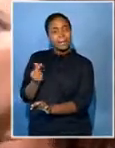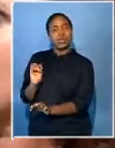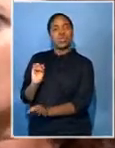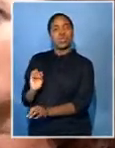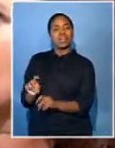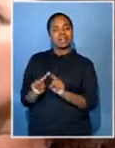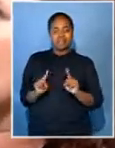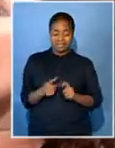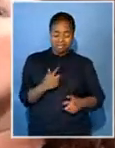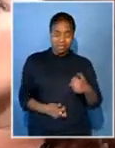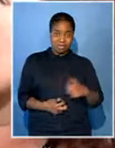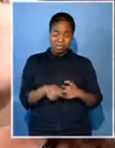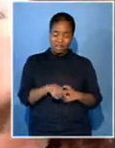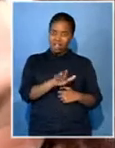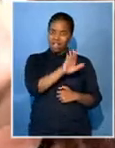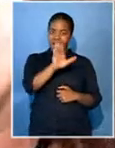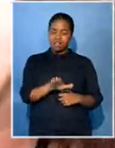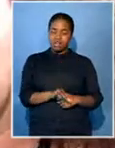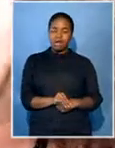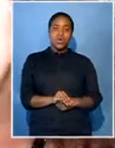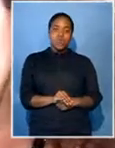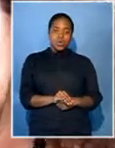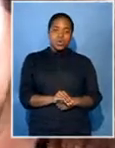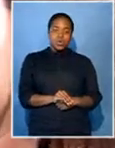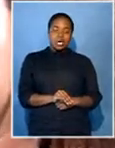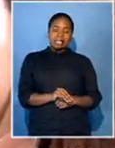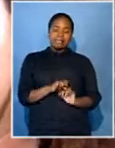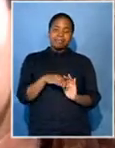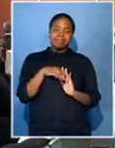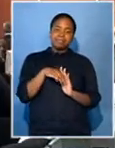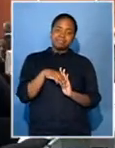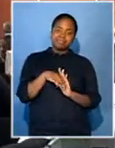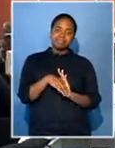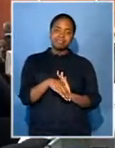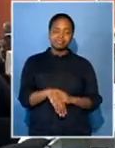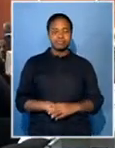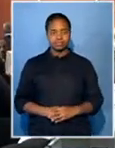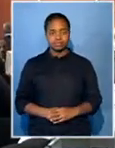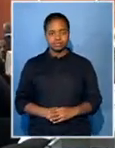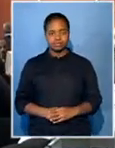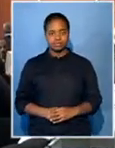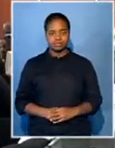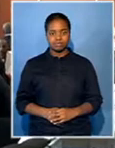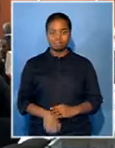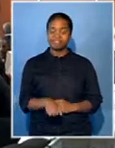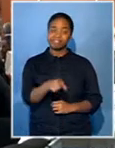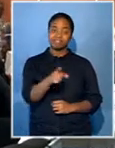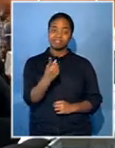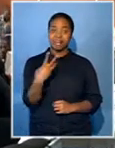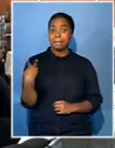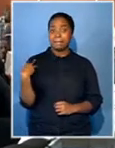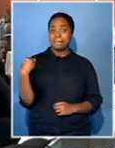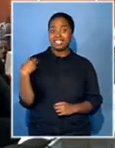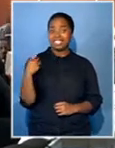but there's certainly a slowdown for investment in Africa. But speaking to a Council of African